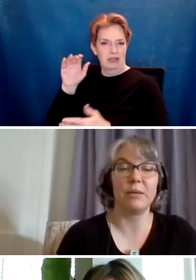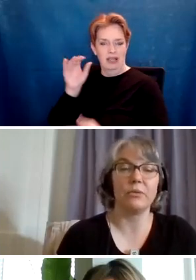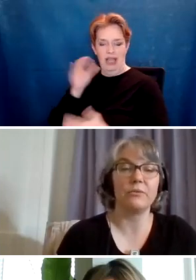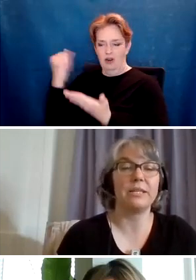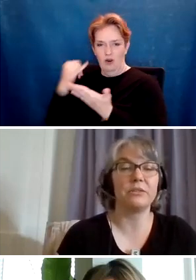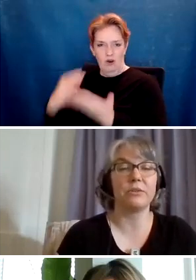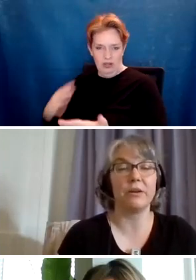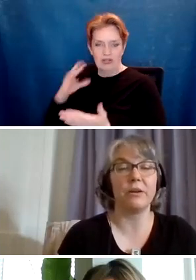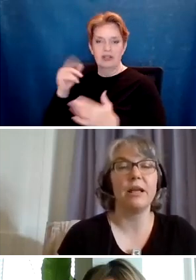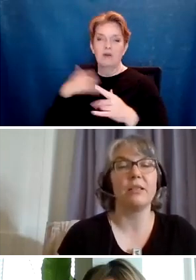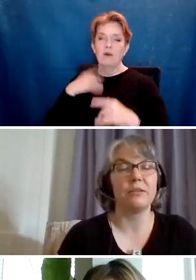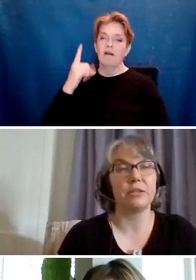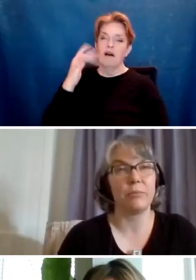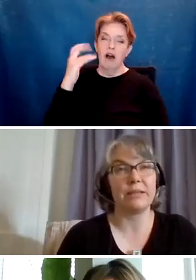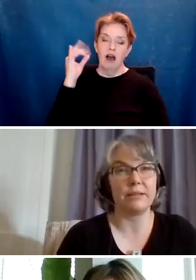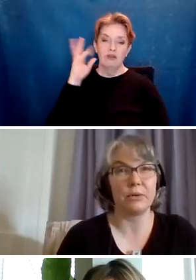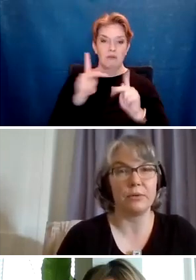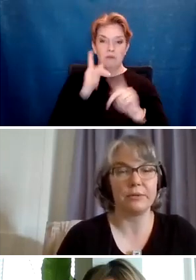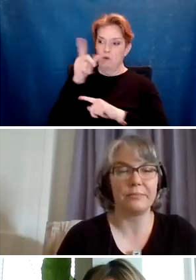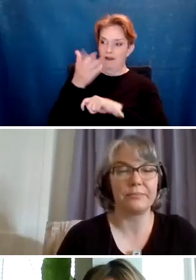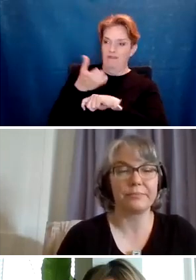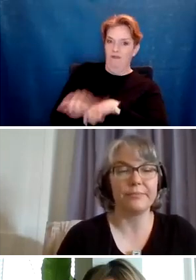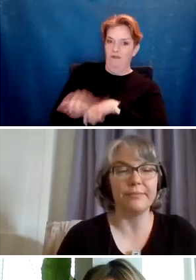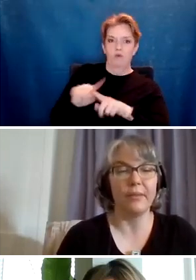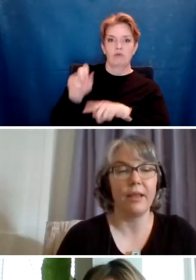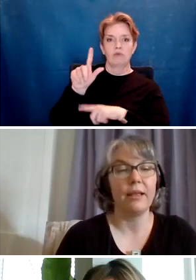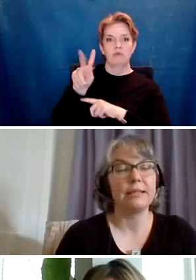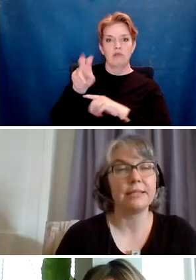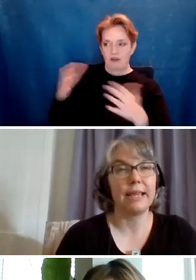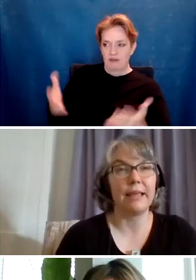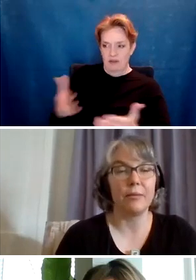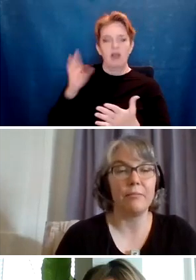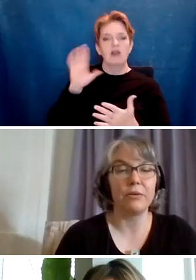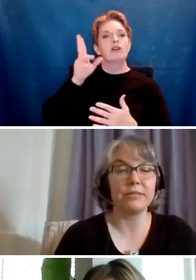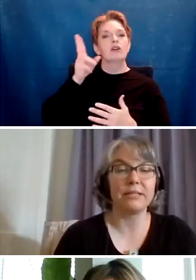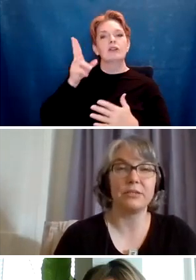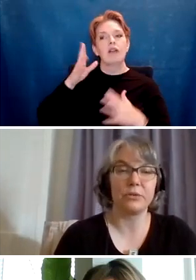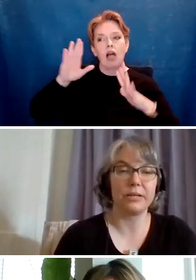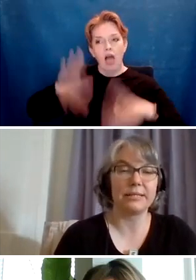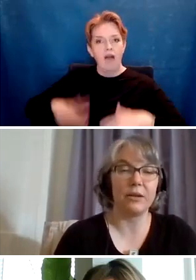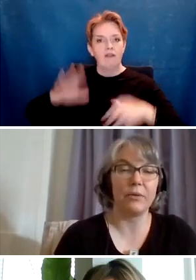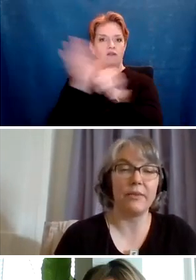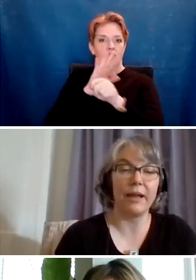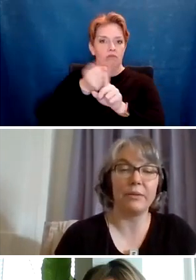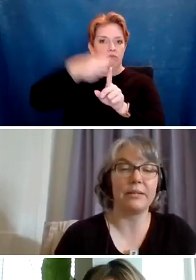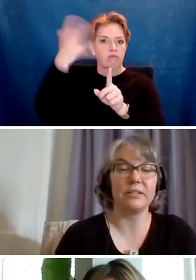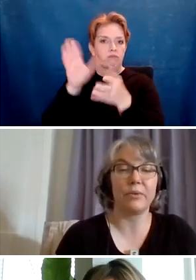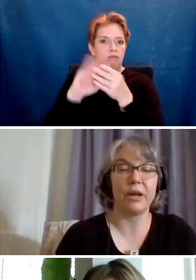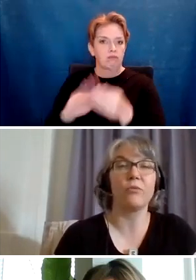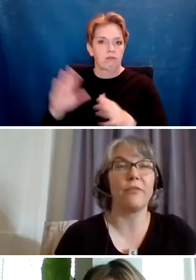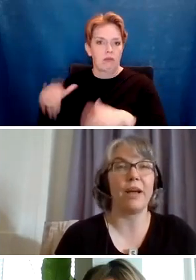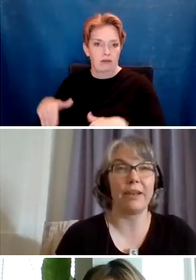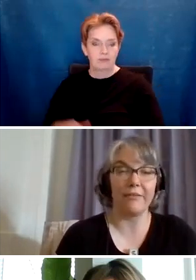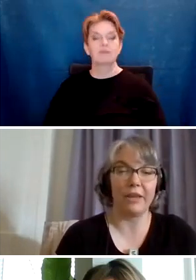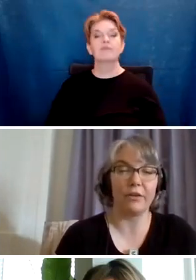enslaved people whose history here largely remains untold. Today, Melrose is a historic site with 9 buildings spread